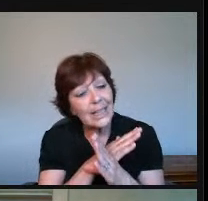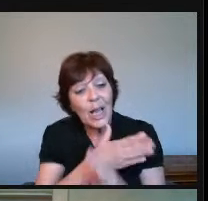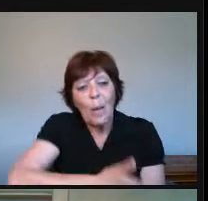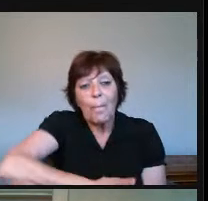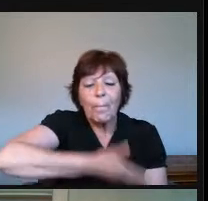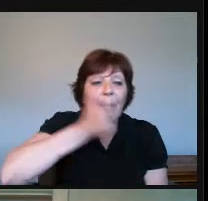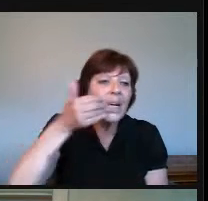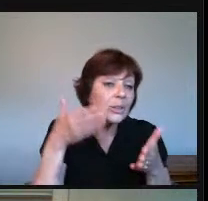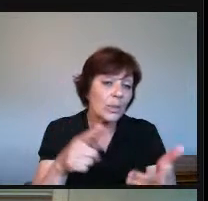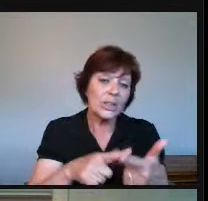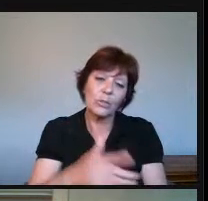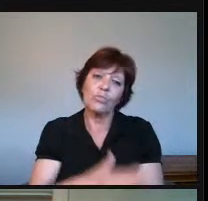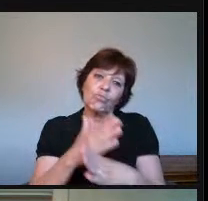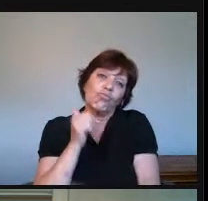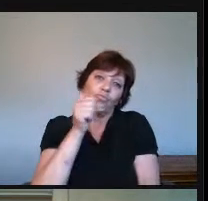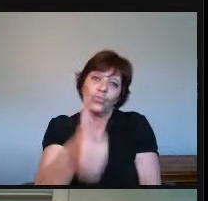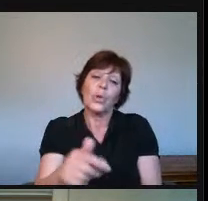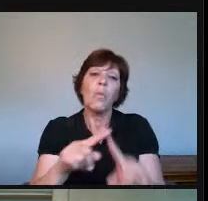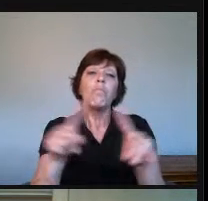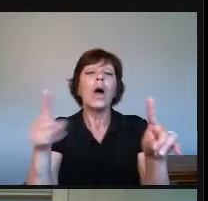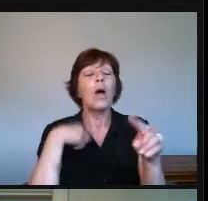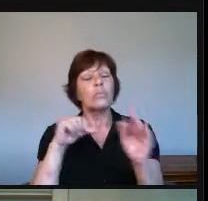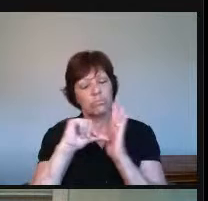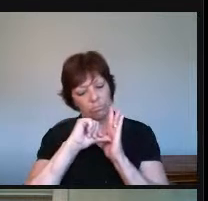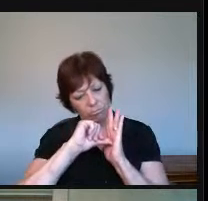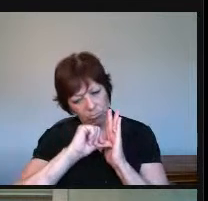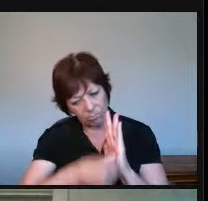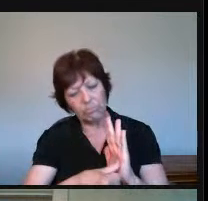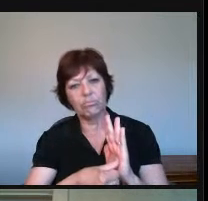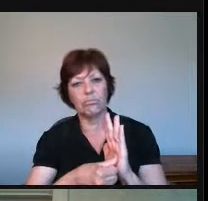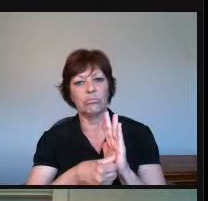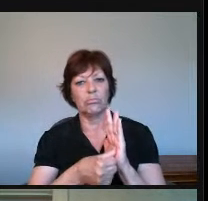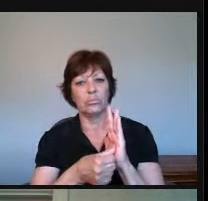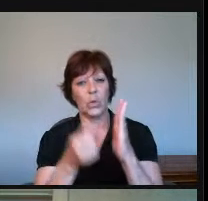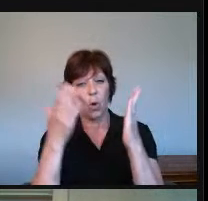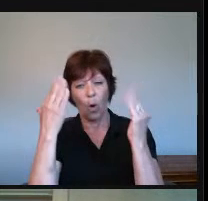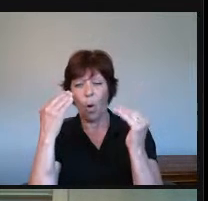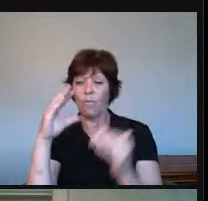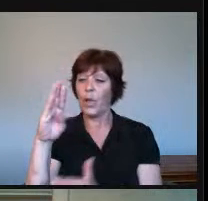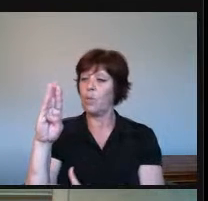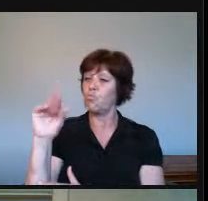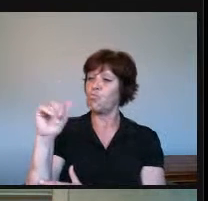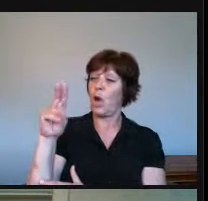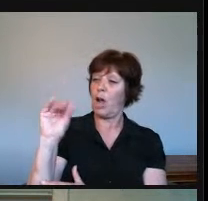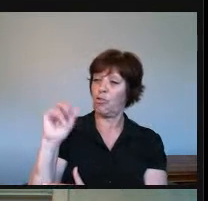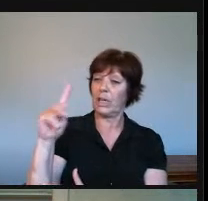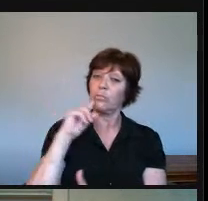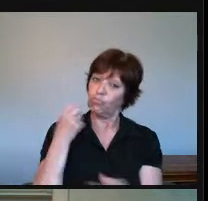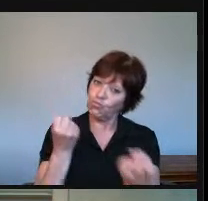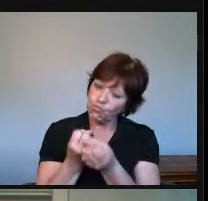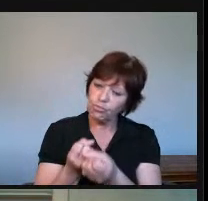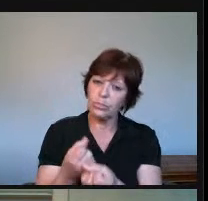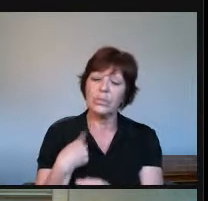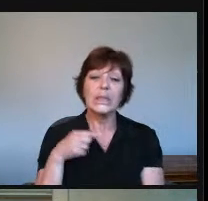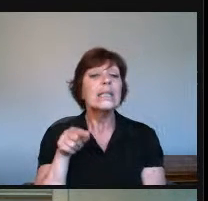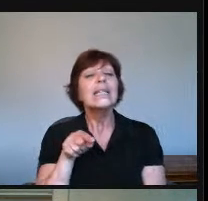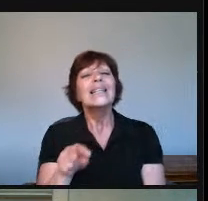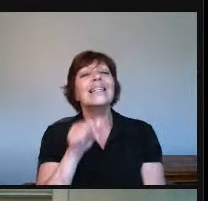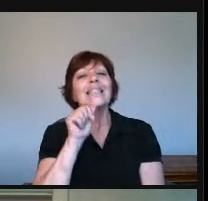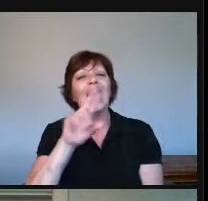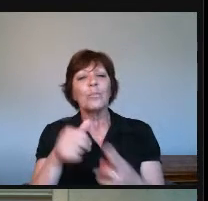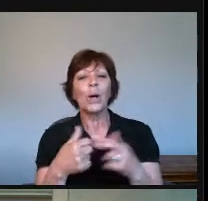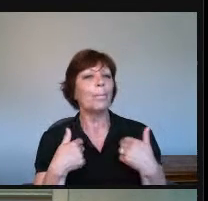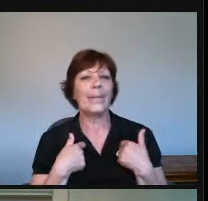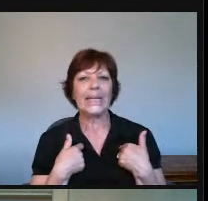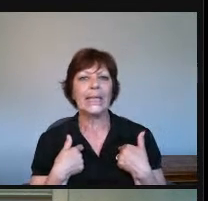to protect yourself. But also I want to emphasize here, and hopefully Broderick will back me up on this later, this is not just about me.